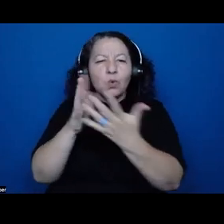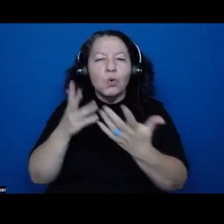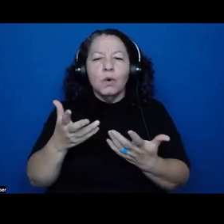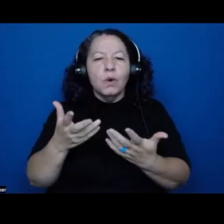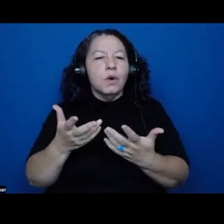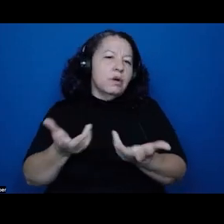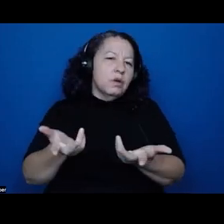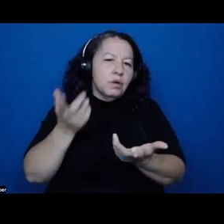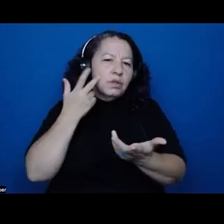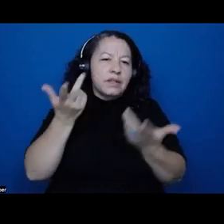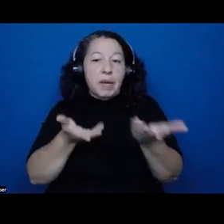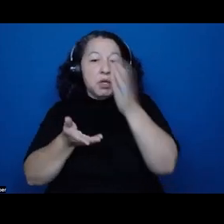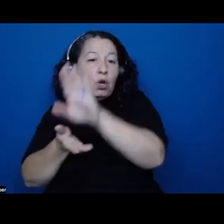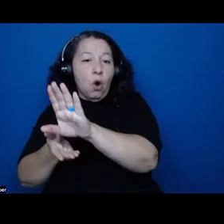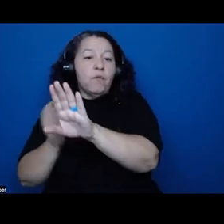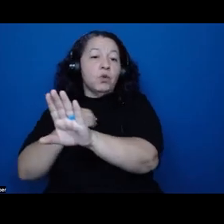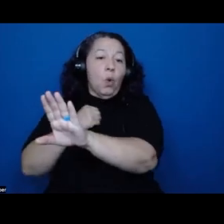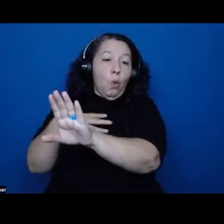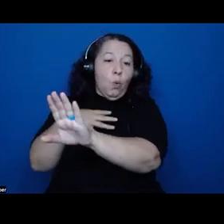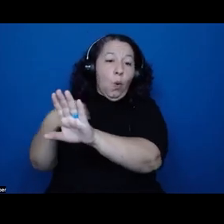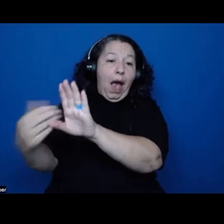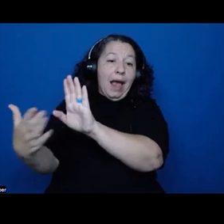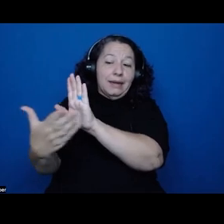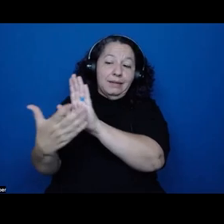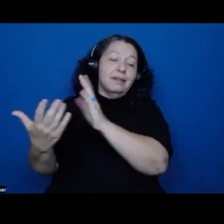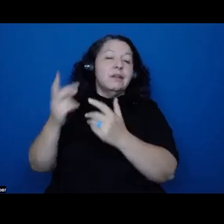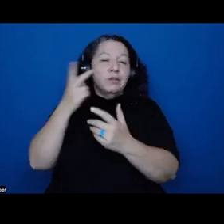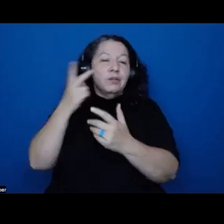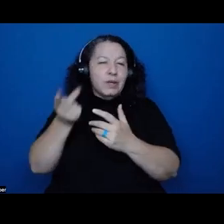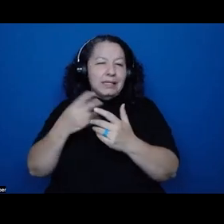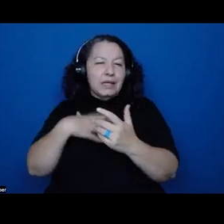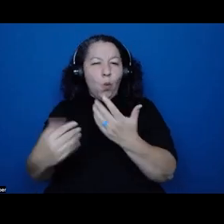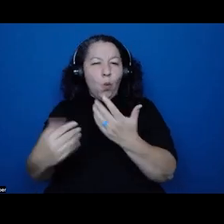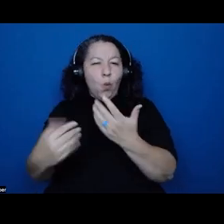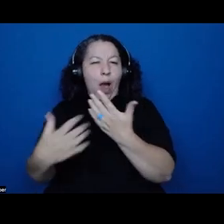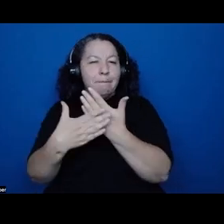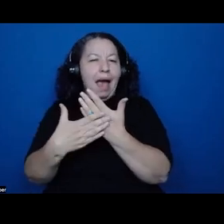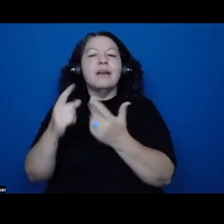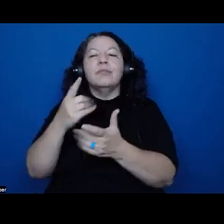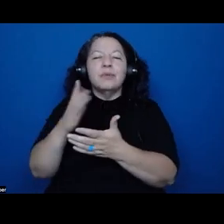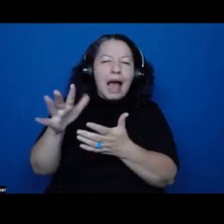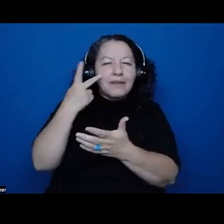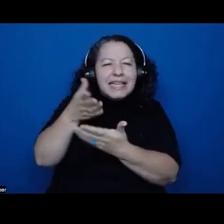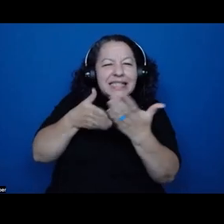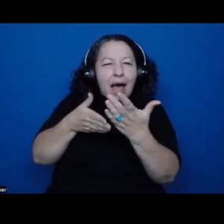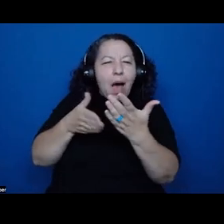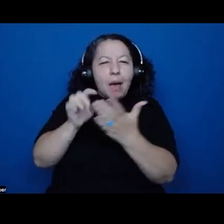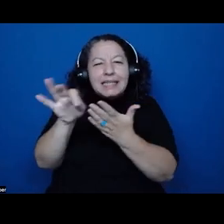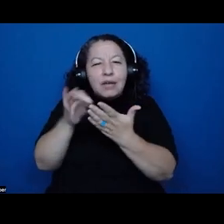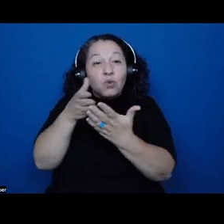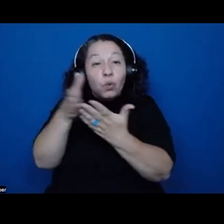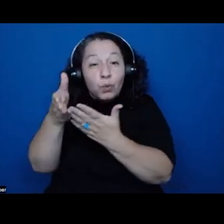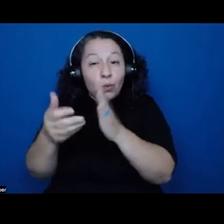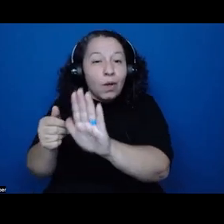turned over, so they're white in the back, but you can kind of see some text. They're also kind of coming off the wall. And so I